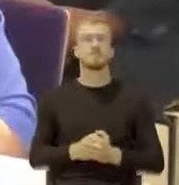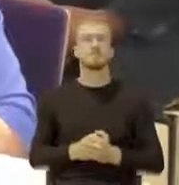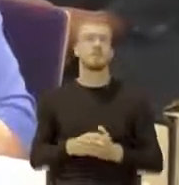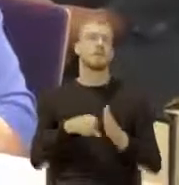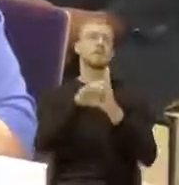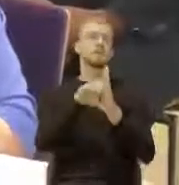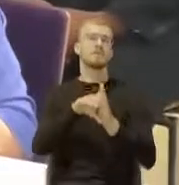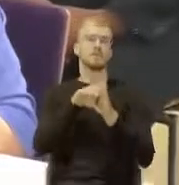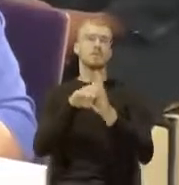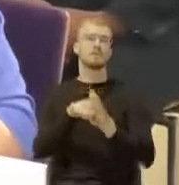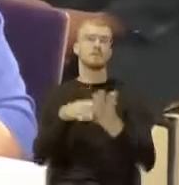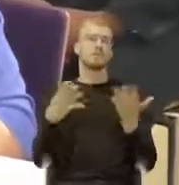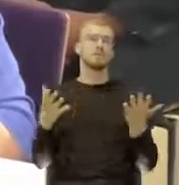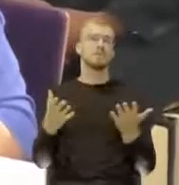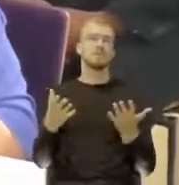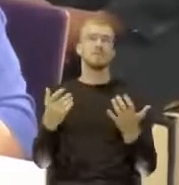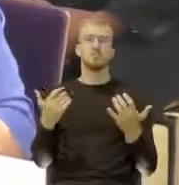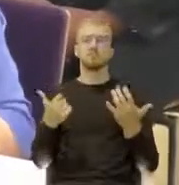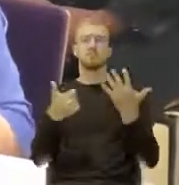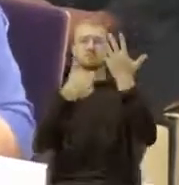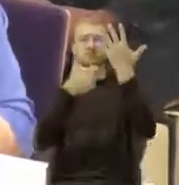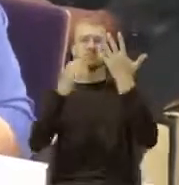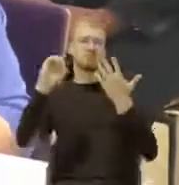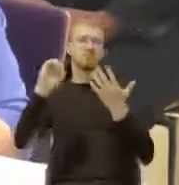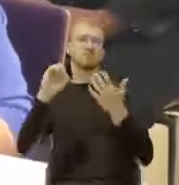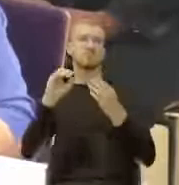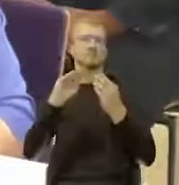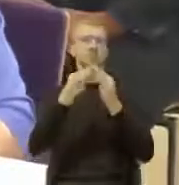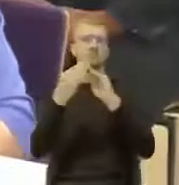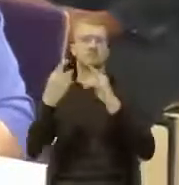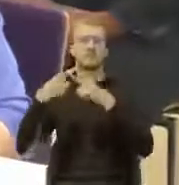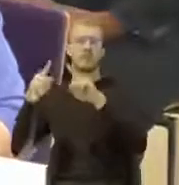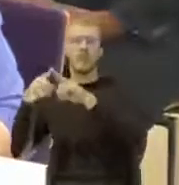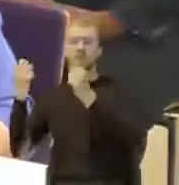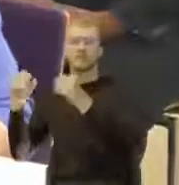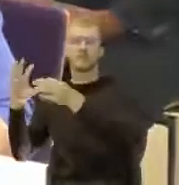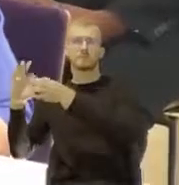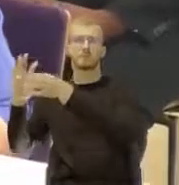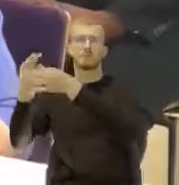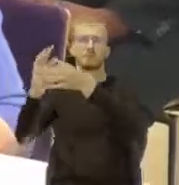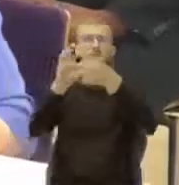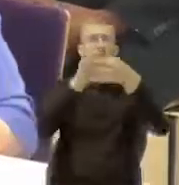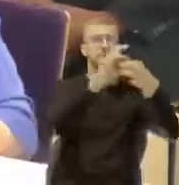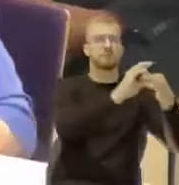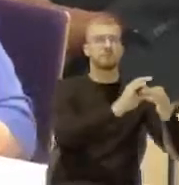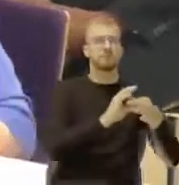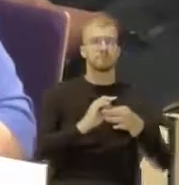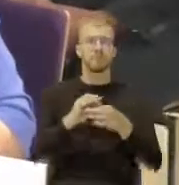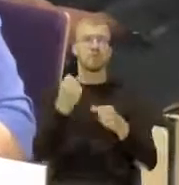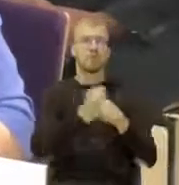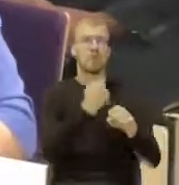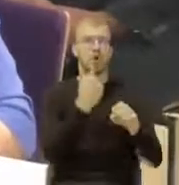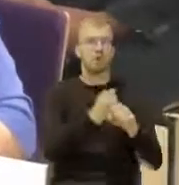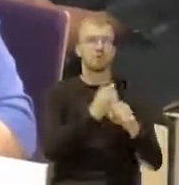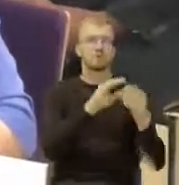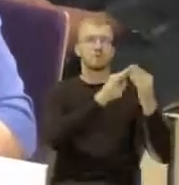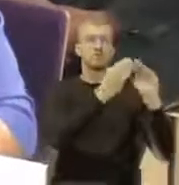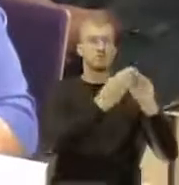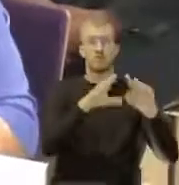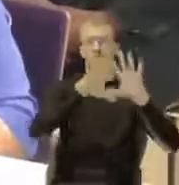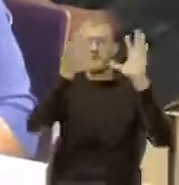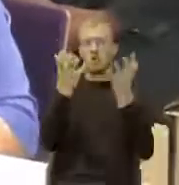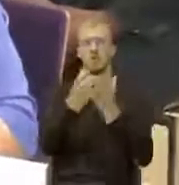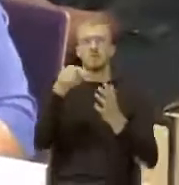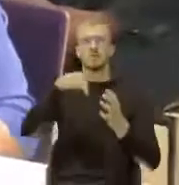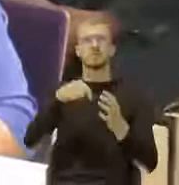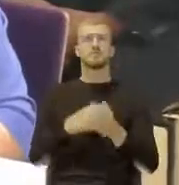partners around the world, and the number continues to increase. During the pandemic, we tried to be in touch with the